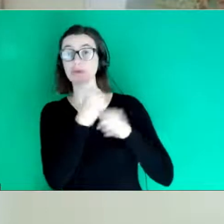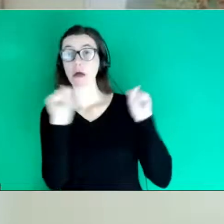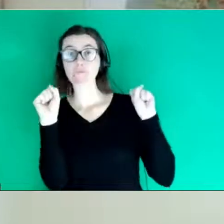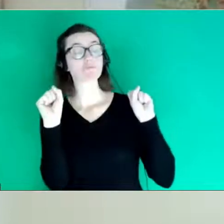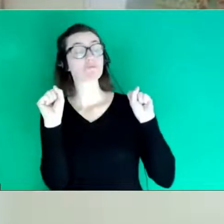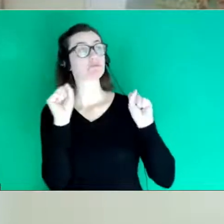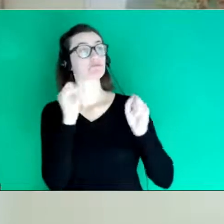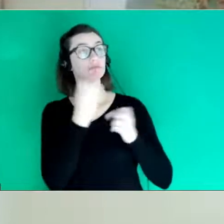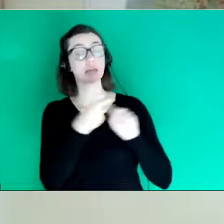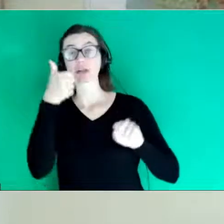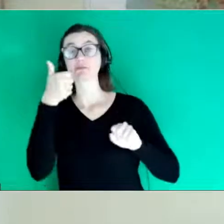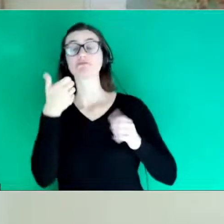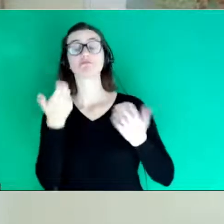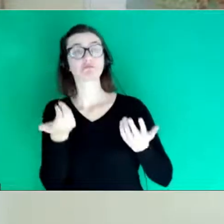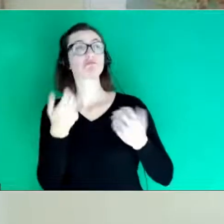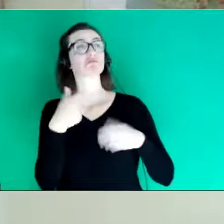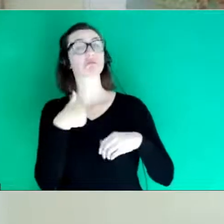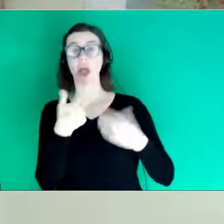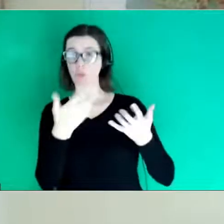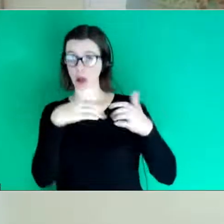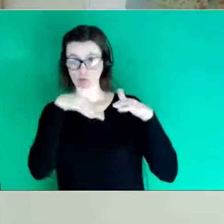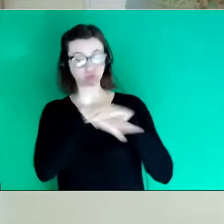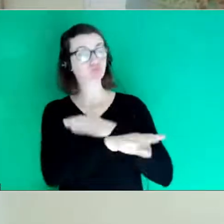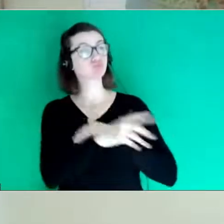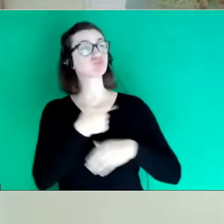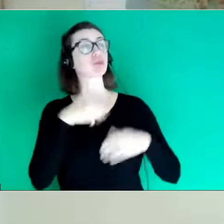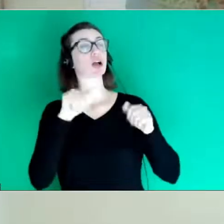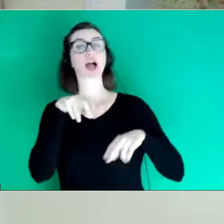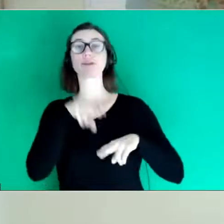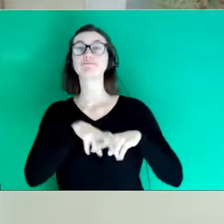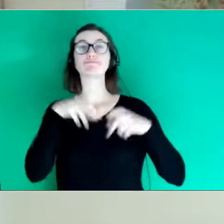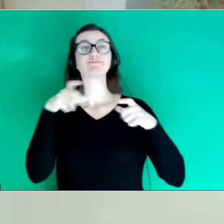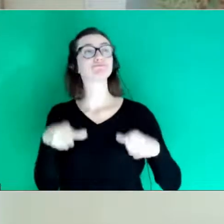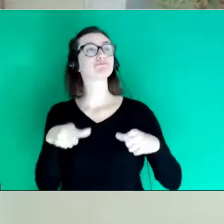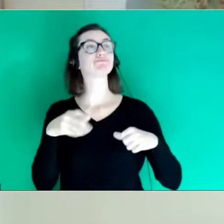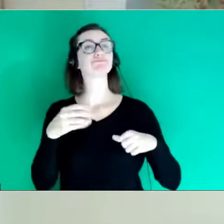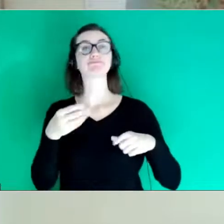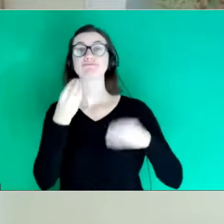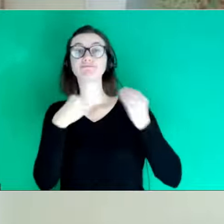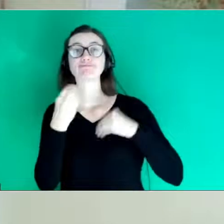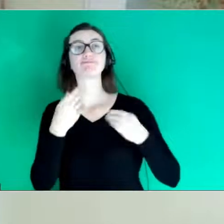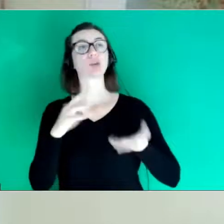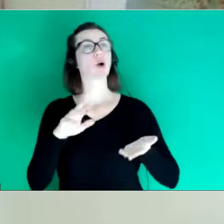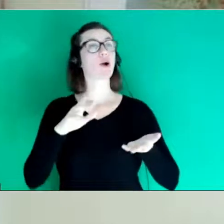there, and I'll have my meal or drink my bar, or drink